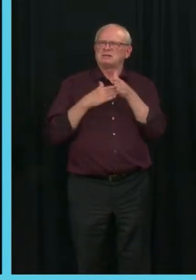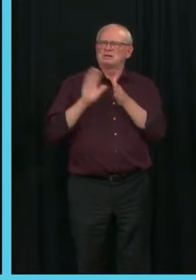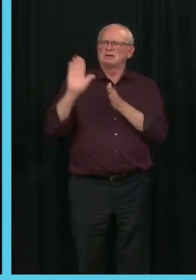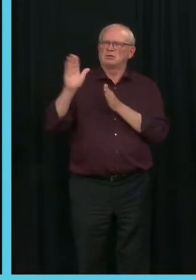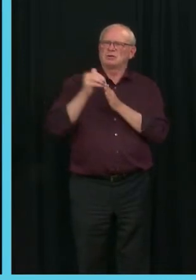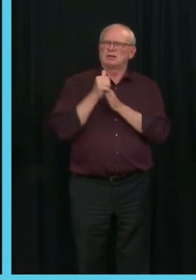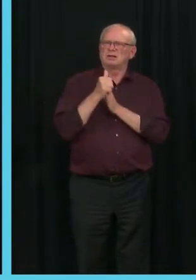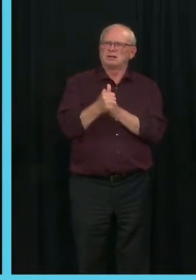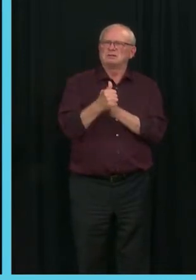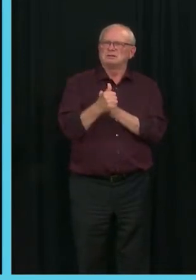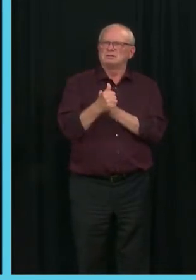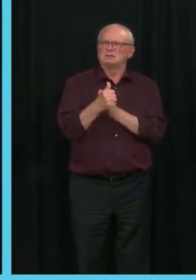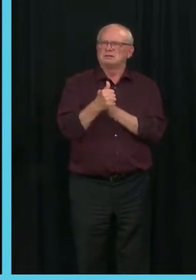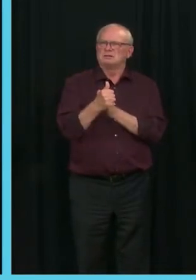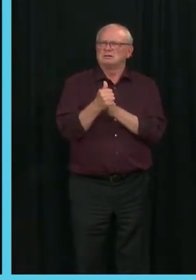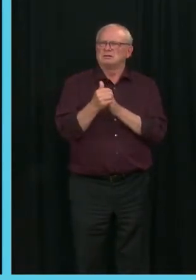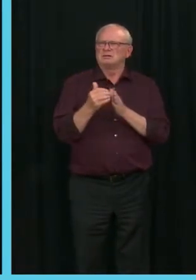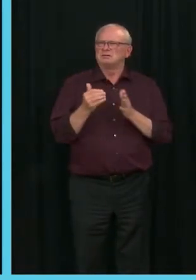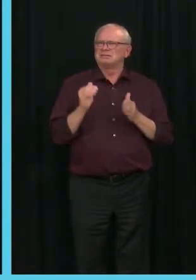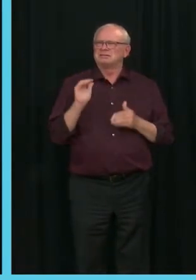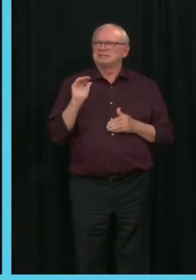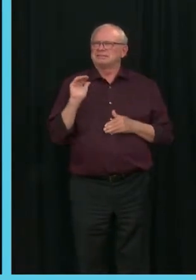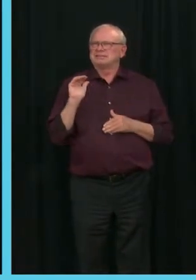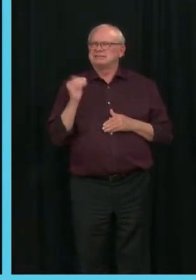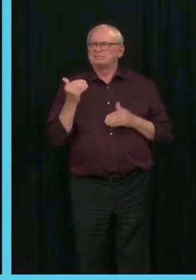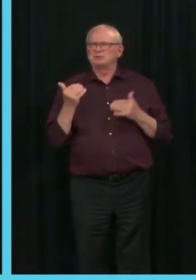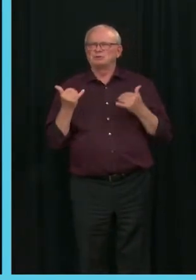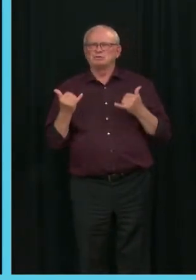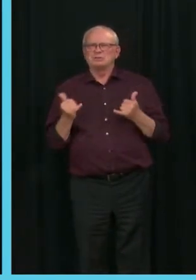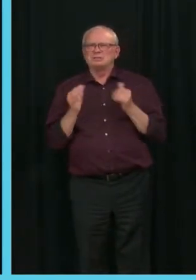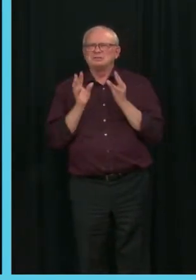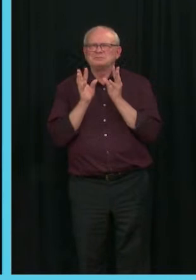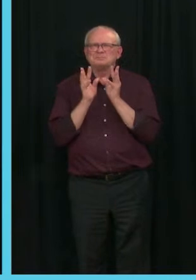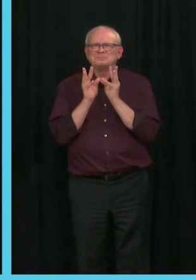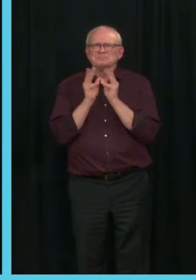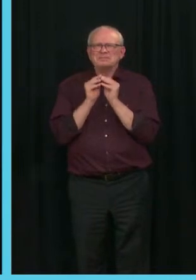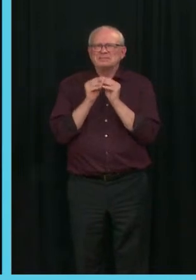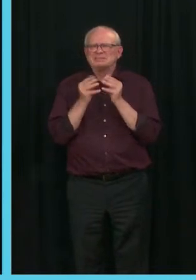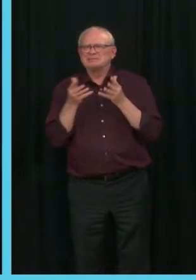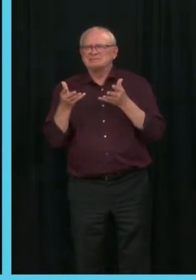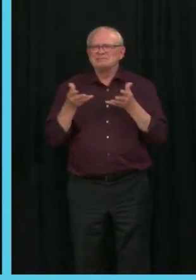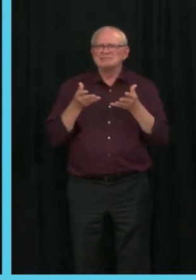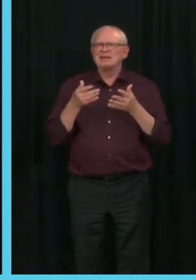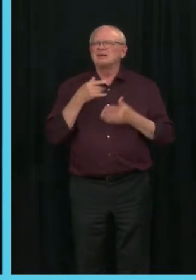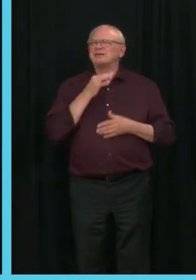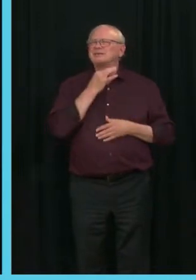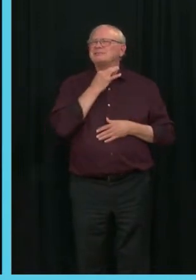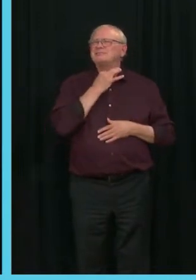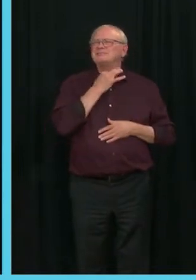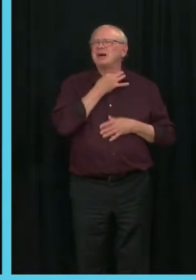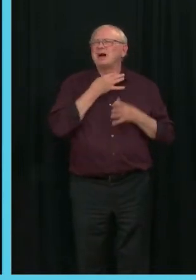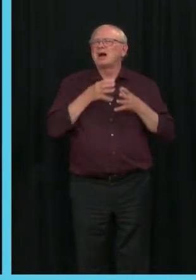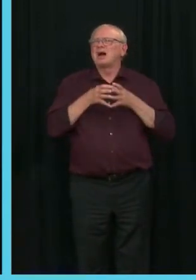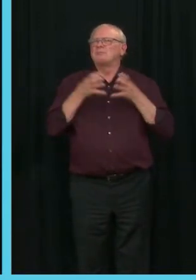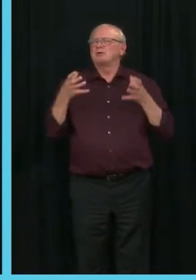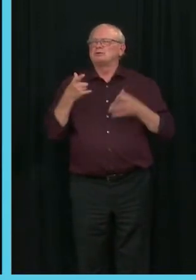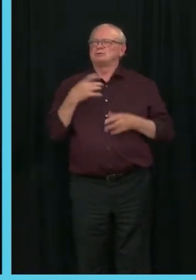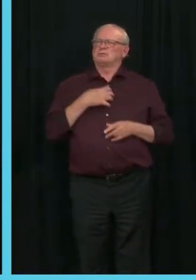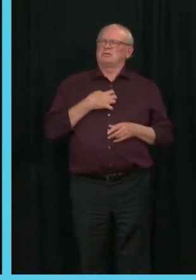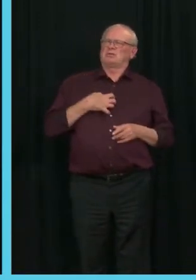the caucus meeting today. I mean, how much unrest is there really, in your